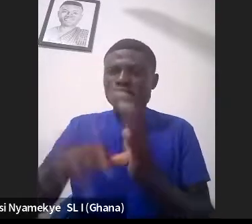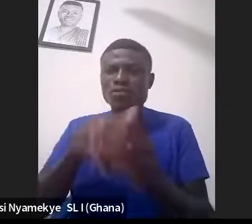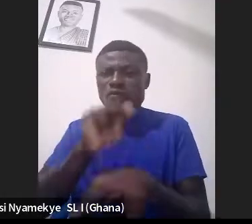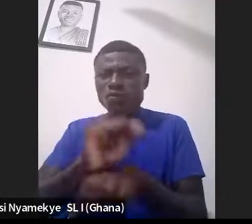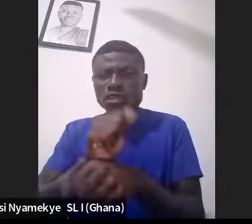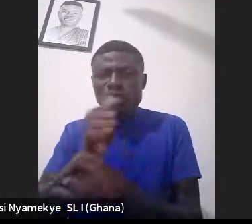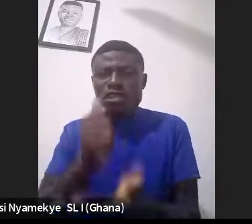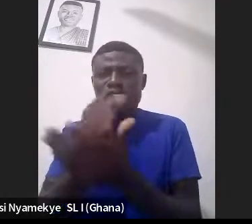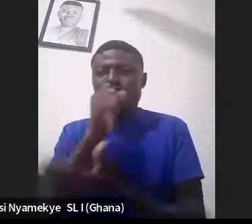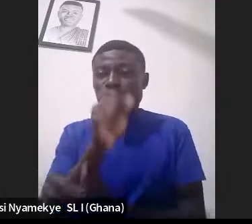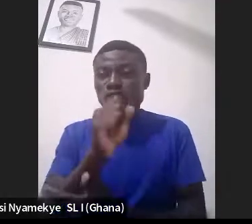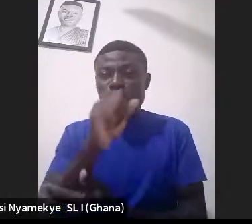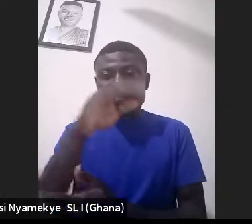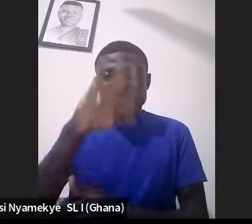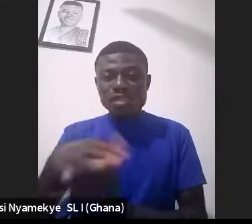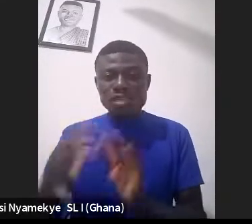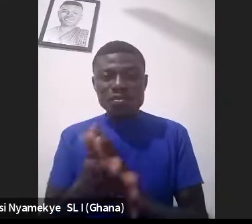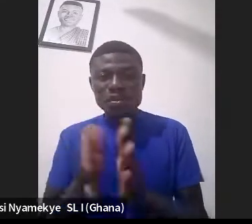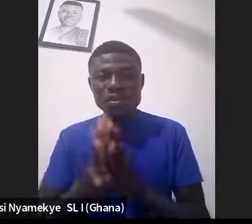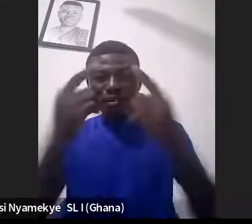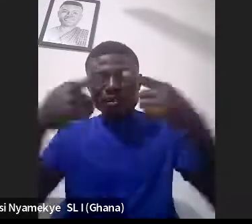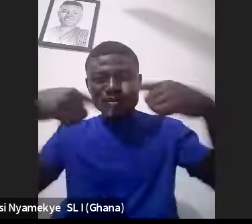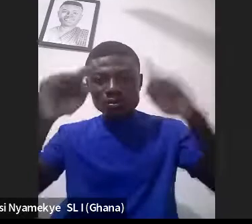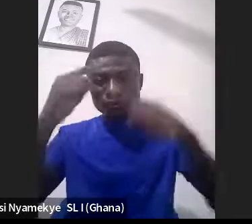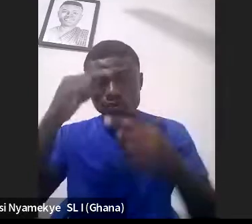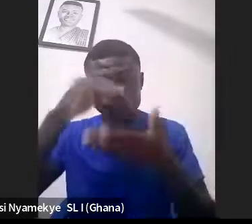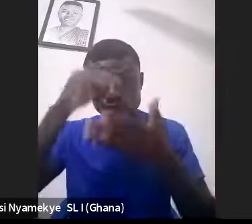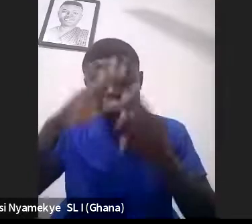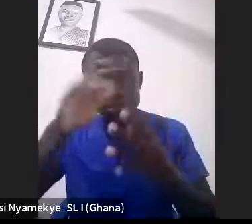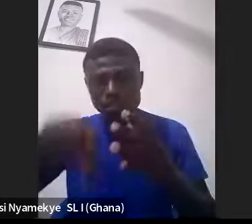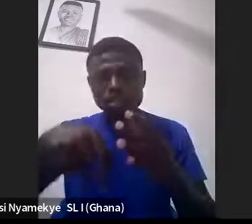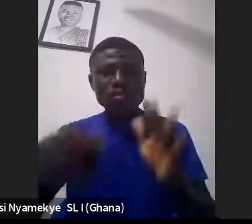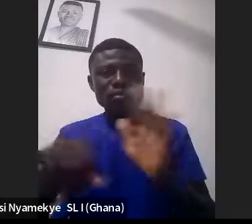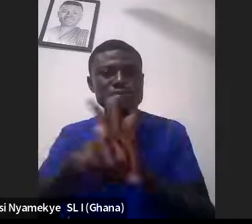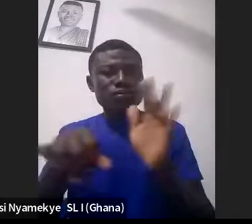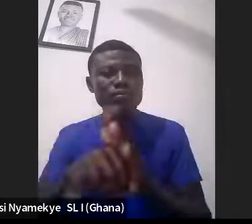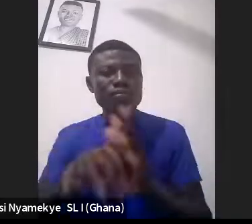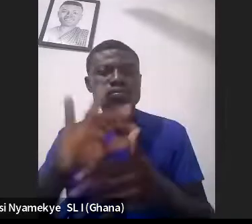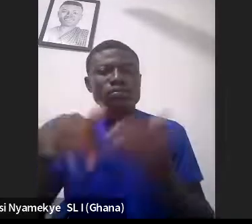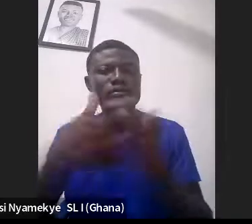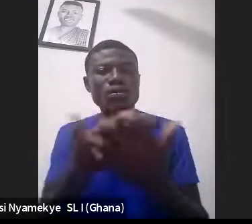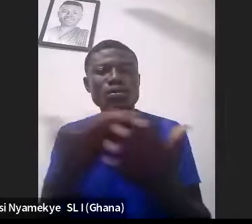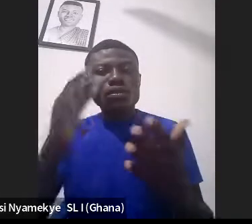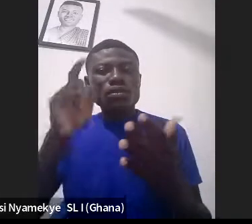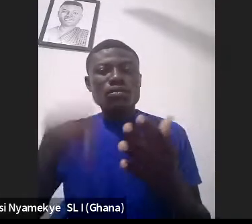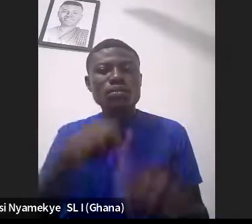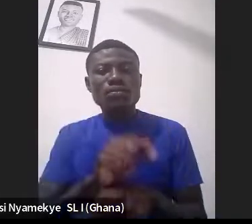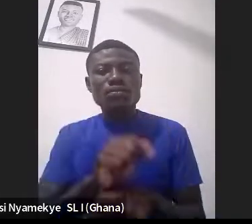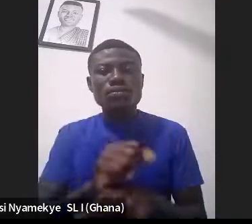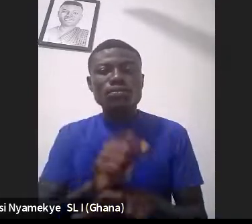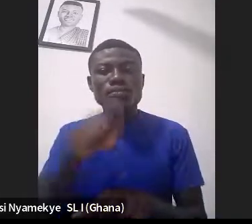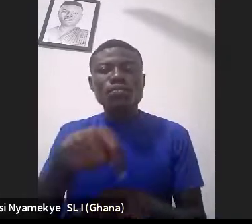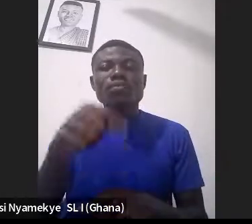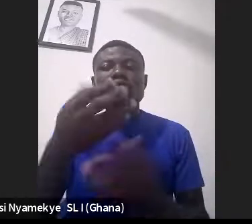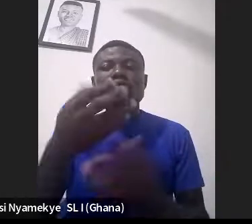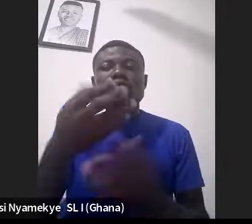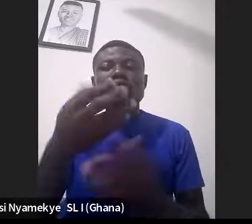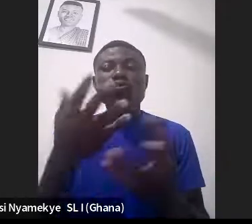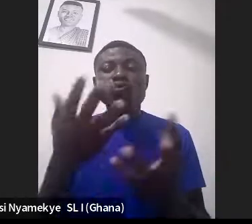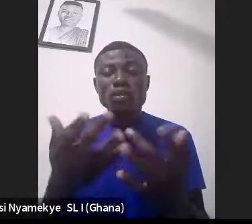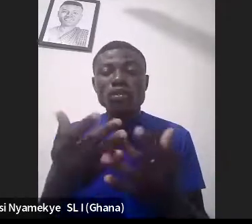takes a while for students to get diagnosed, and they often say that they need to wait until grade 3 to get